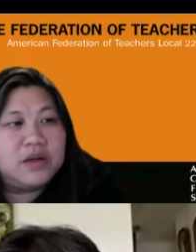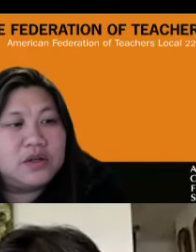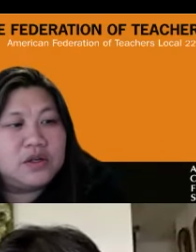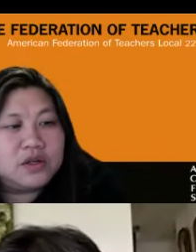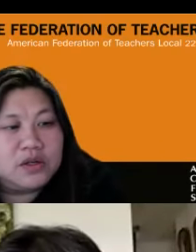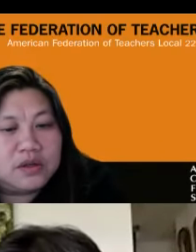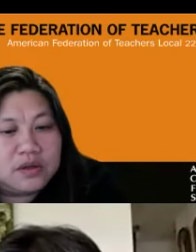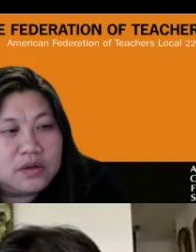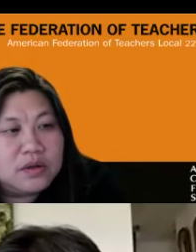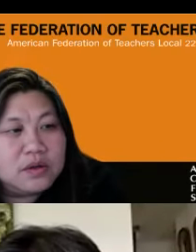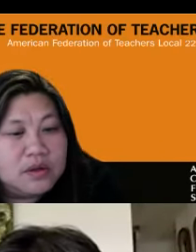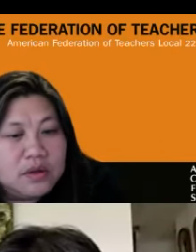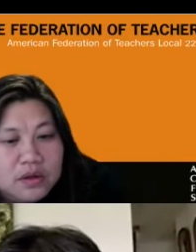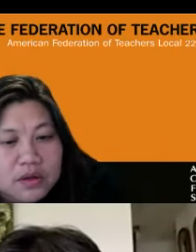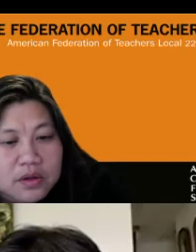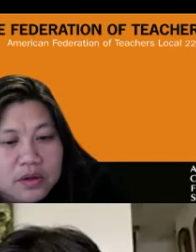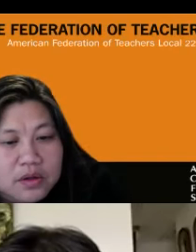very much.